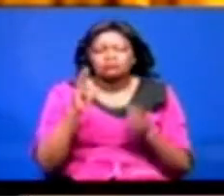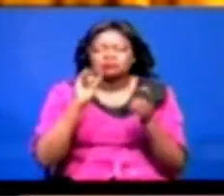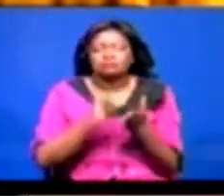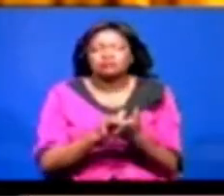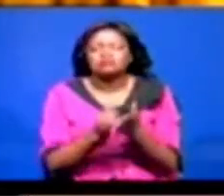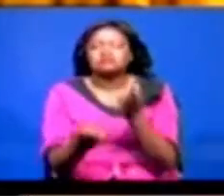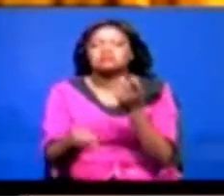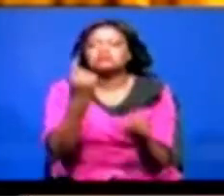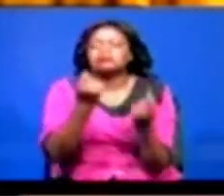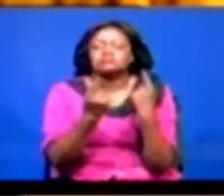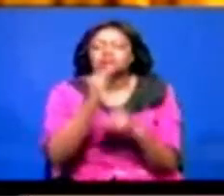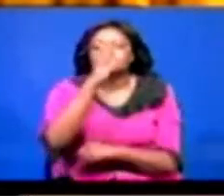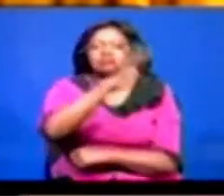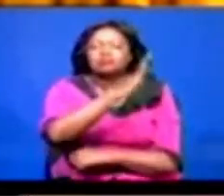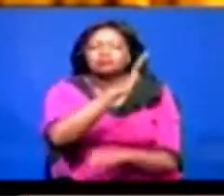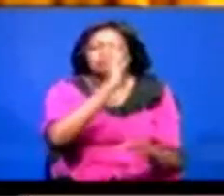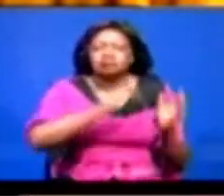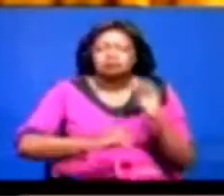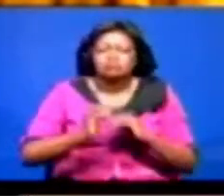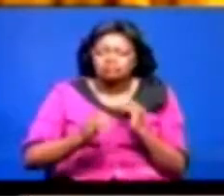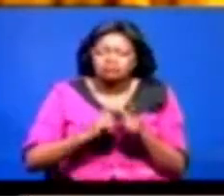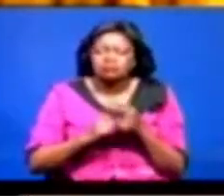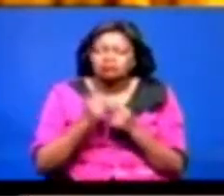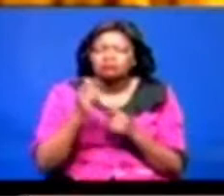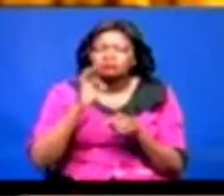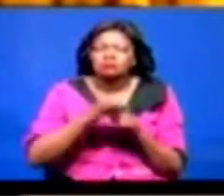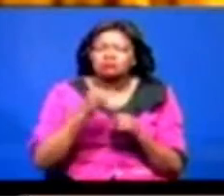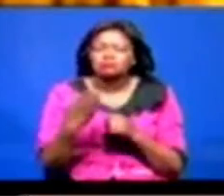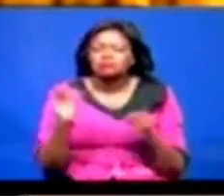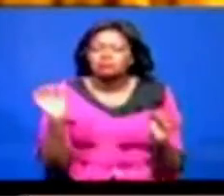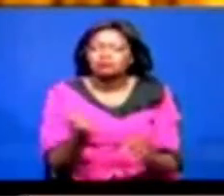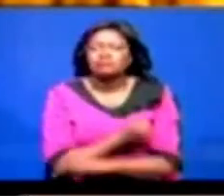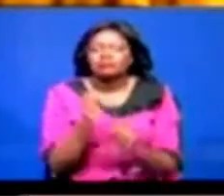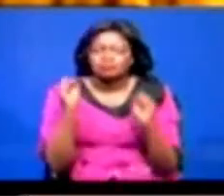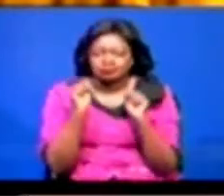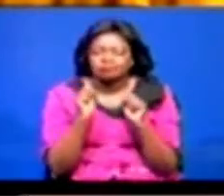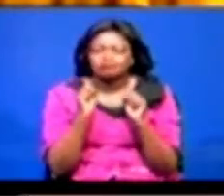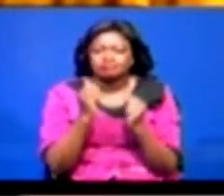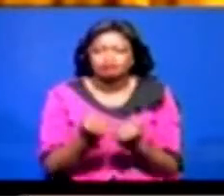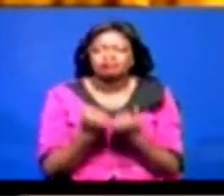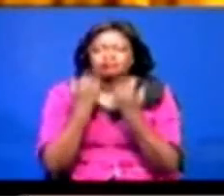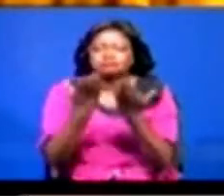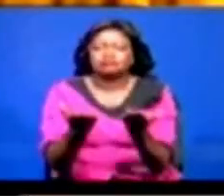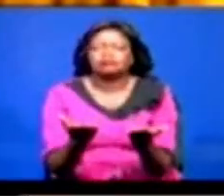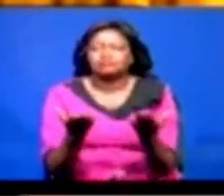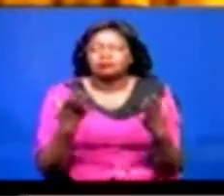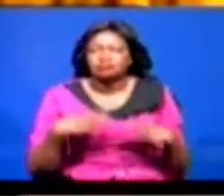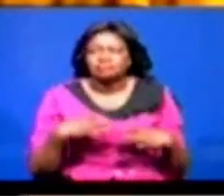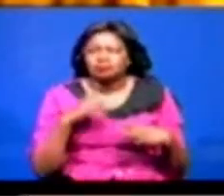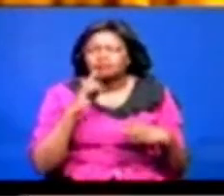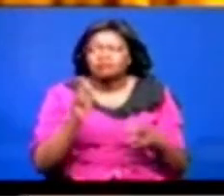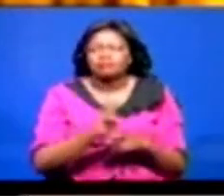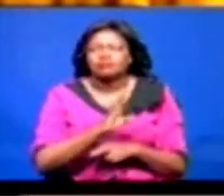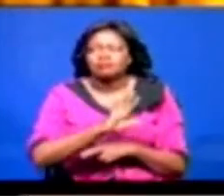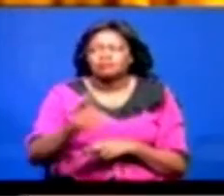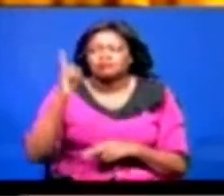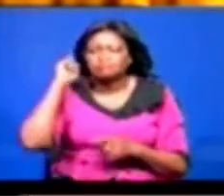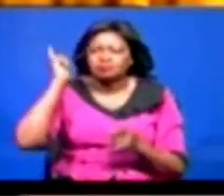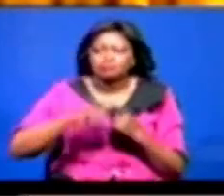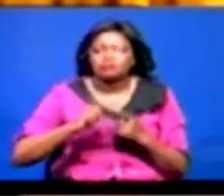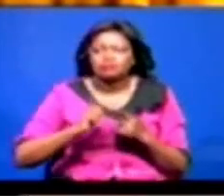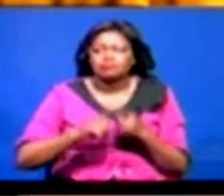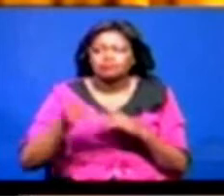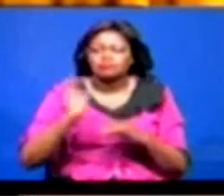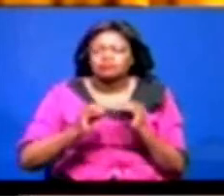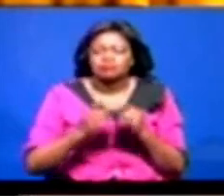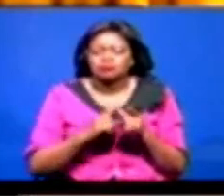on the eve of the elections. These ballot papers could not possibly have been given to the electorate and told to use them for purposes of the election.